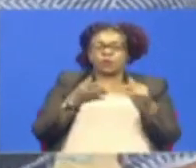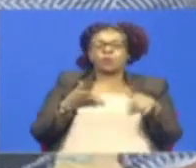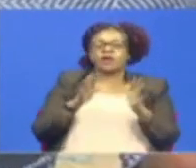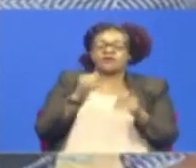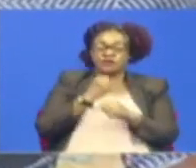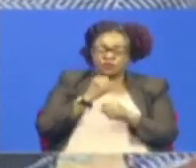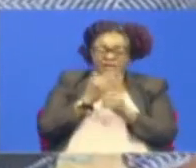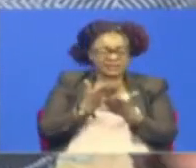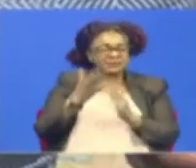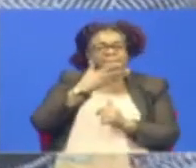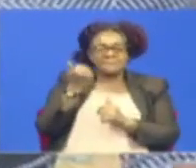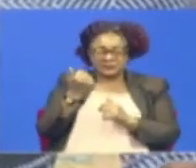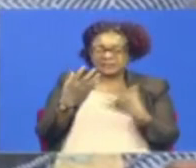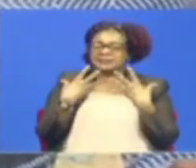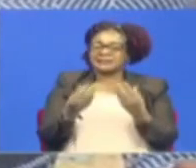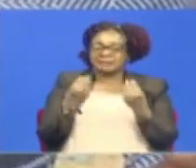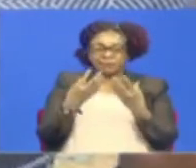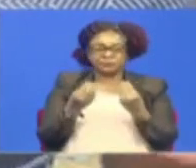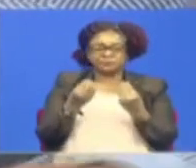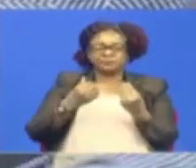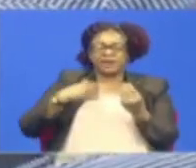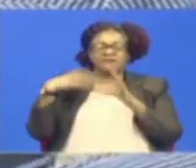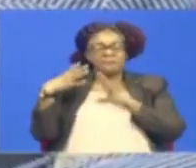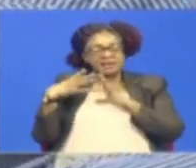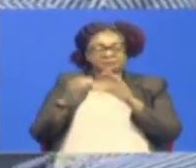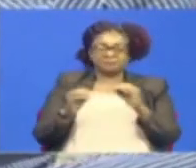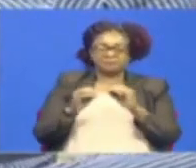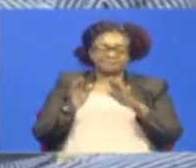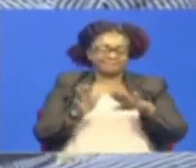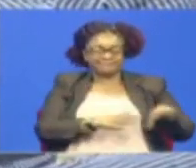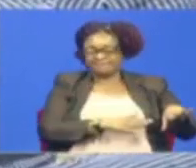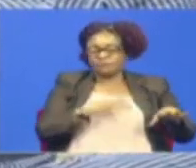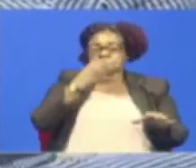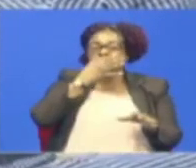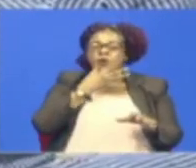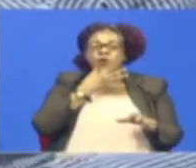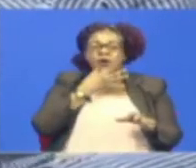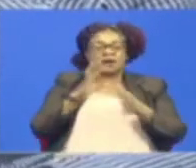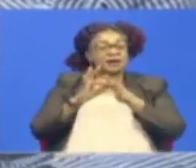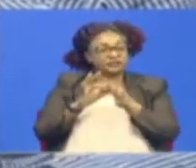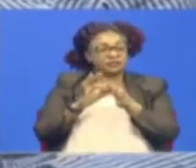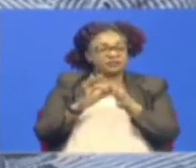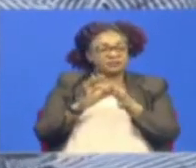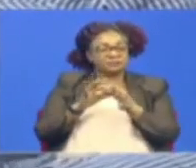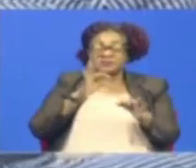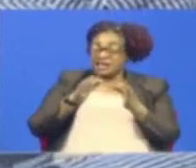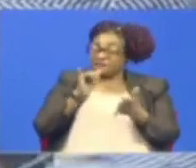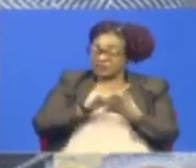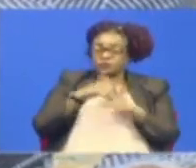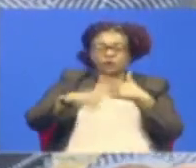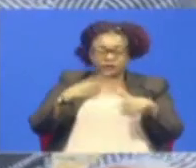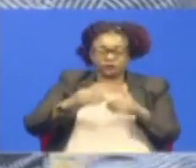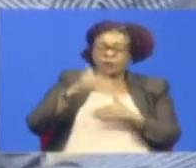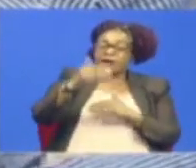better, simpler, and less burdensome, they will abandon the old habits. Well, whether that phrase will live on after the